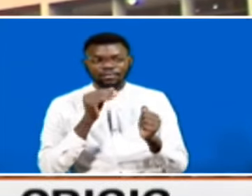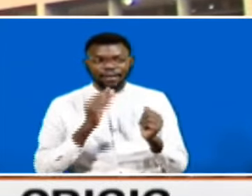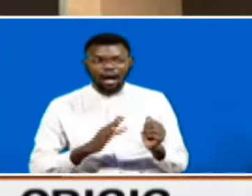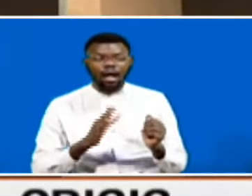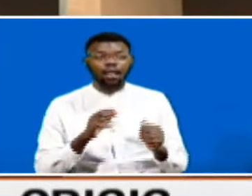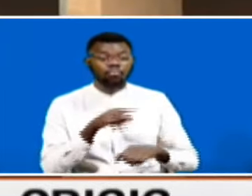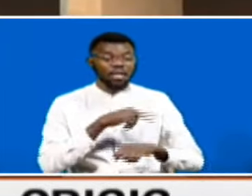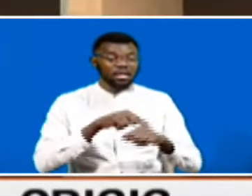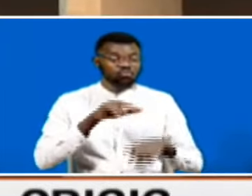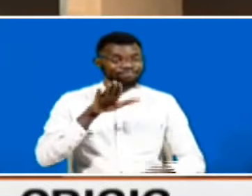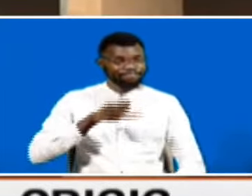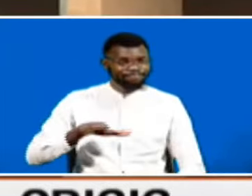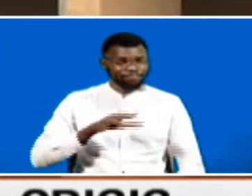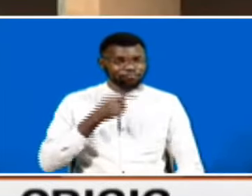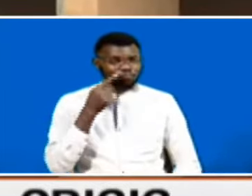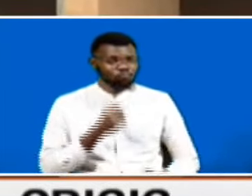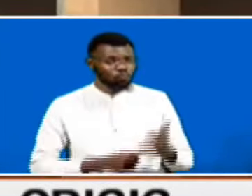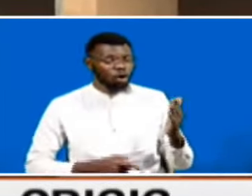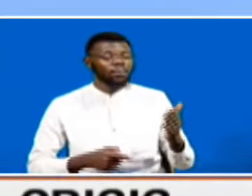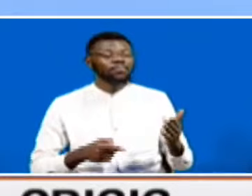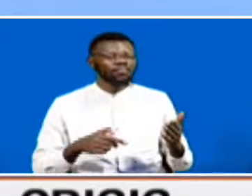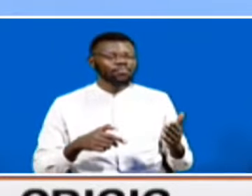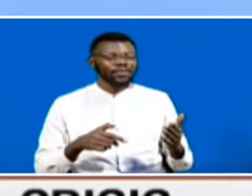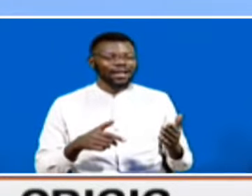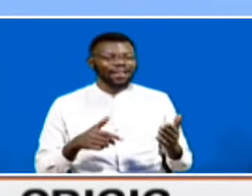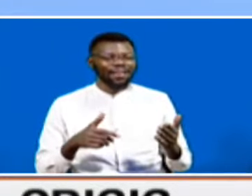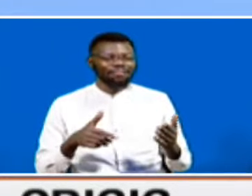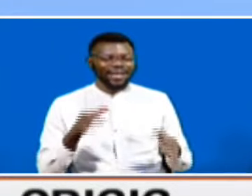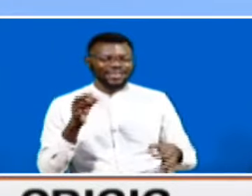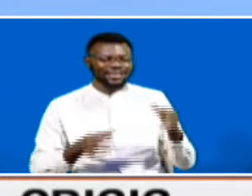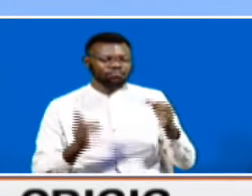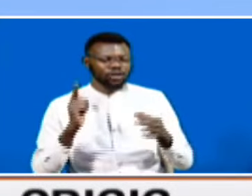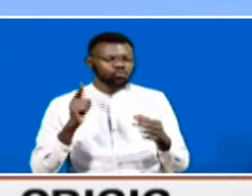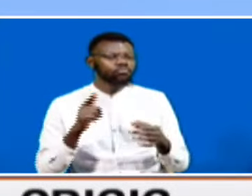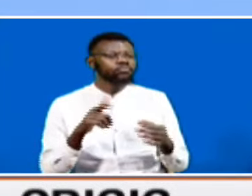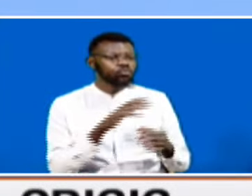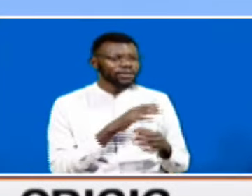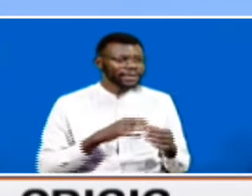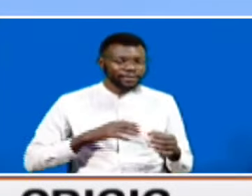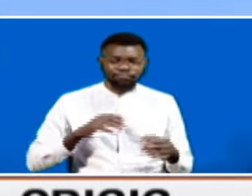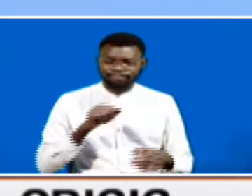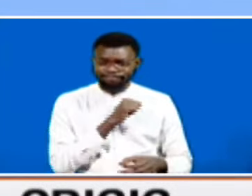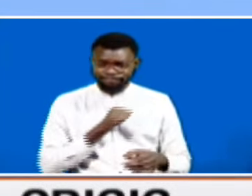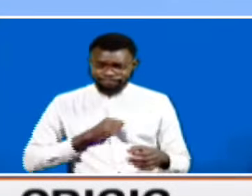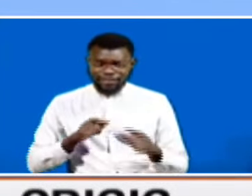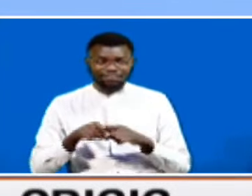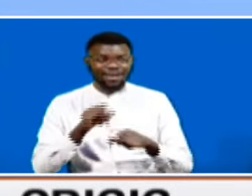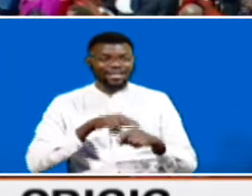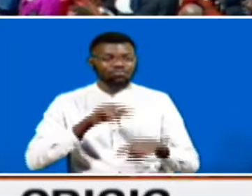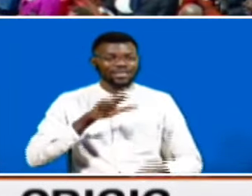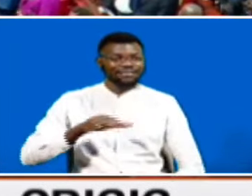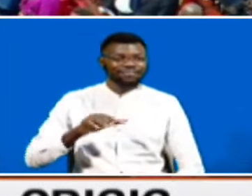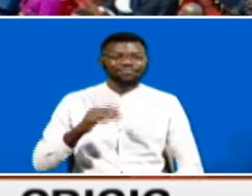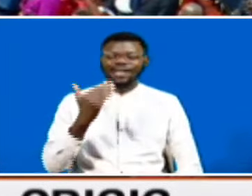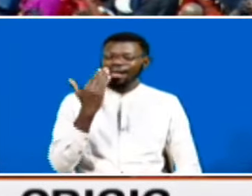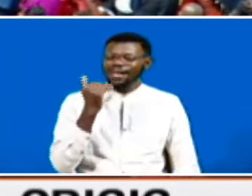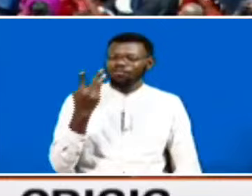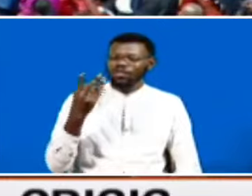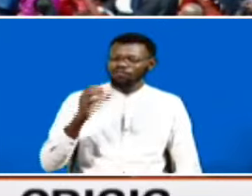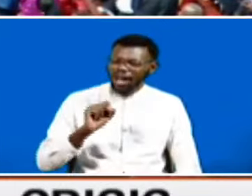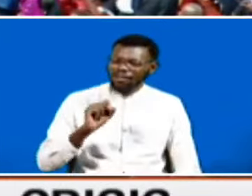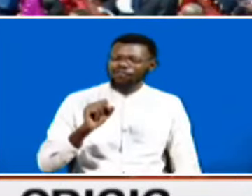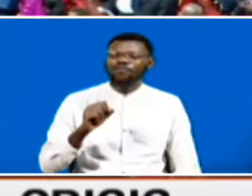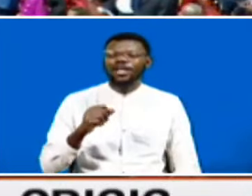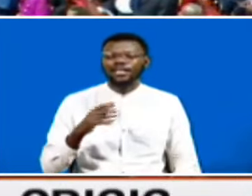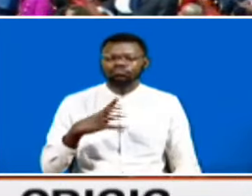directed that the Joint Justice and Legal Affairs Committees of the Senate and the National Assembly consider the bills within 45 days and report back